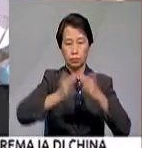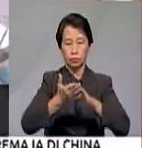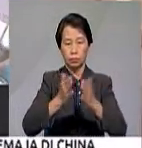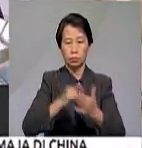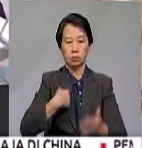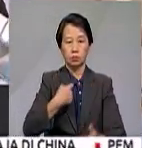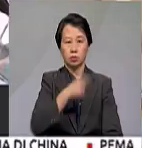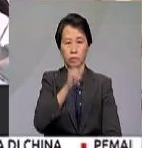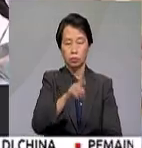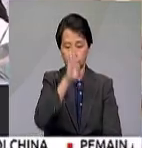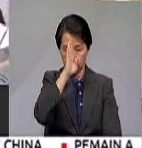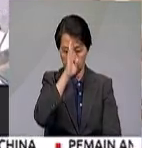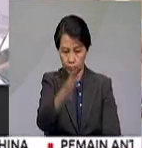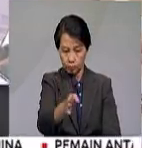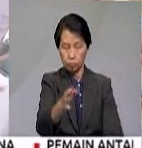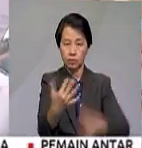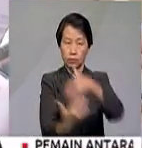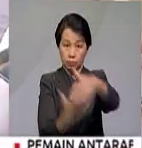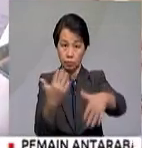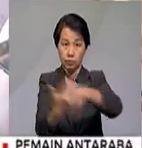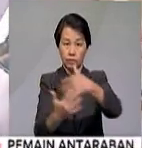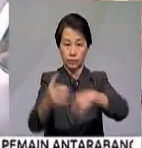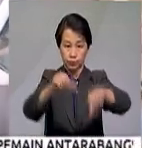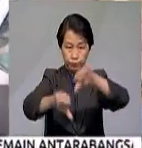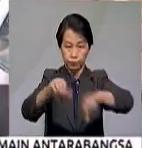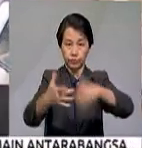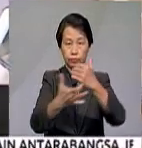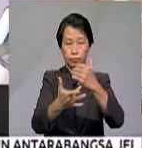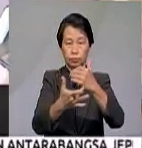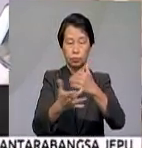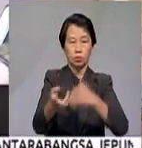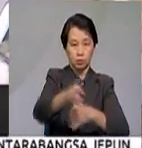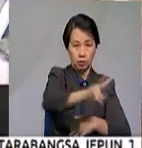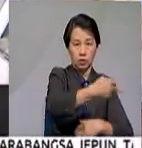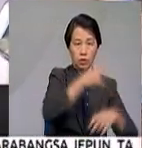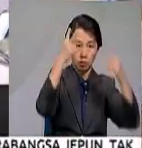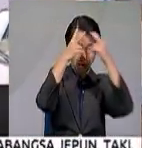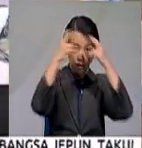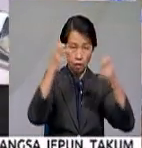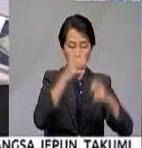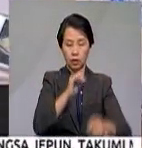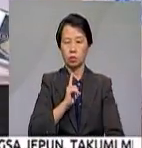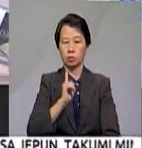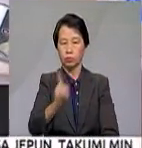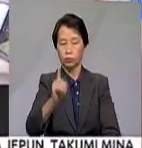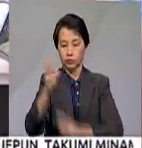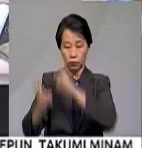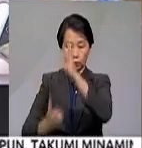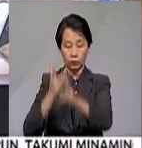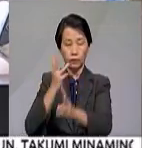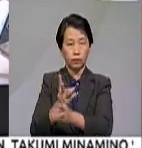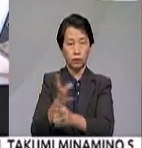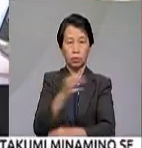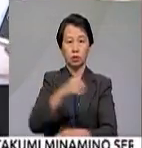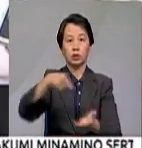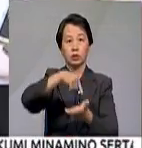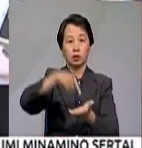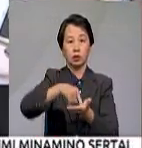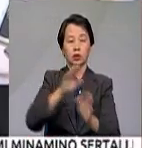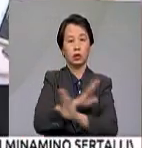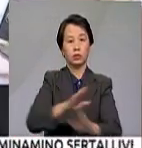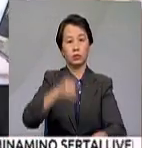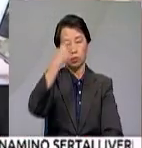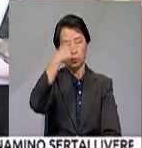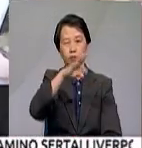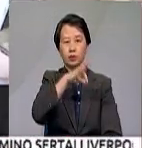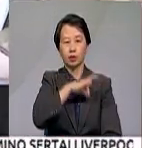to focus on such collaboration in science and technology between the Muslim worlds. And this is not for the sake